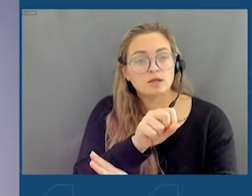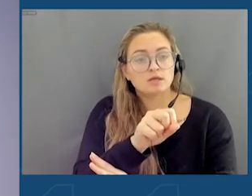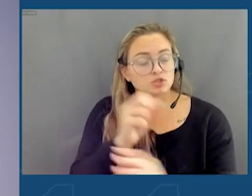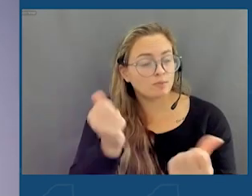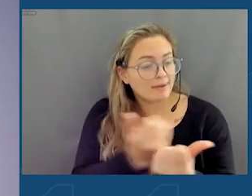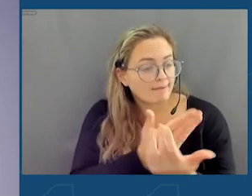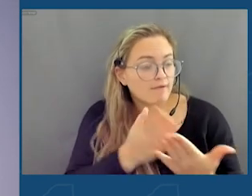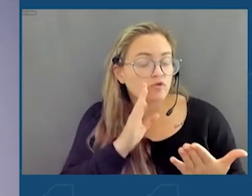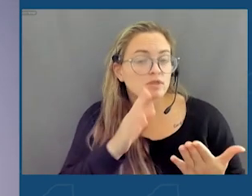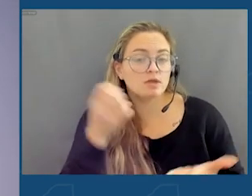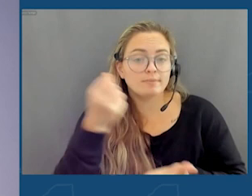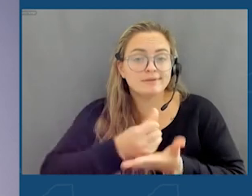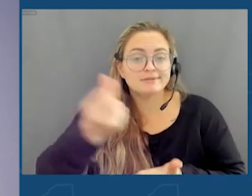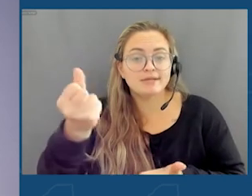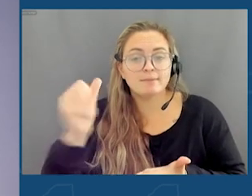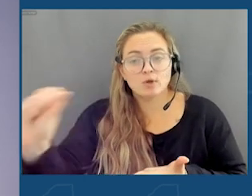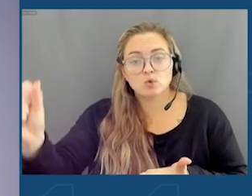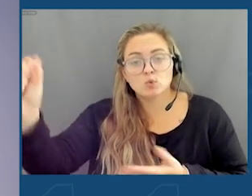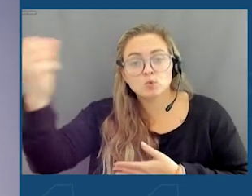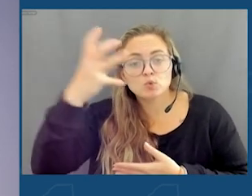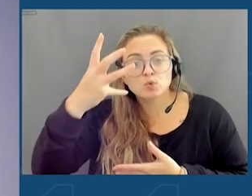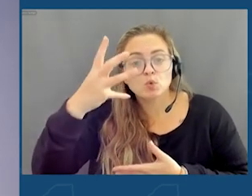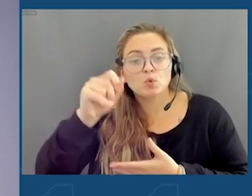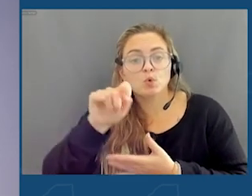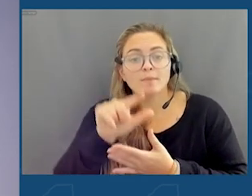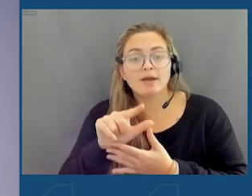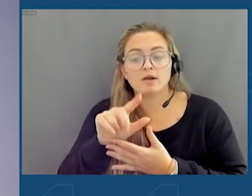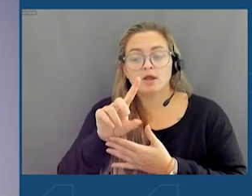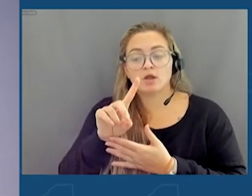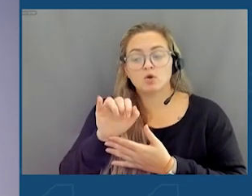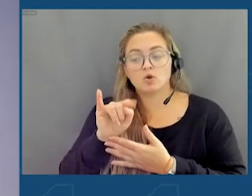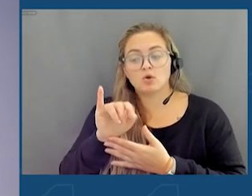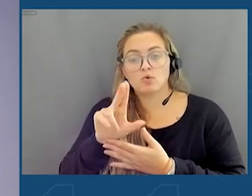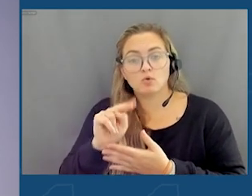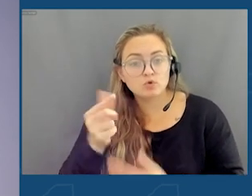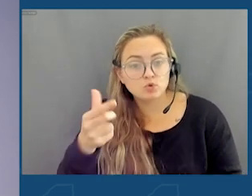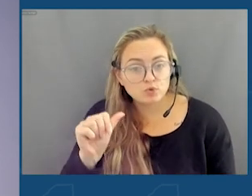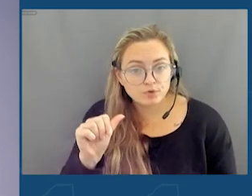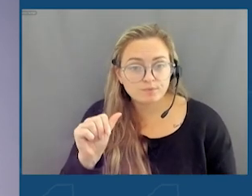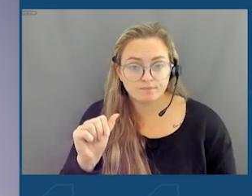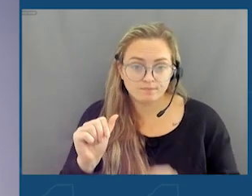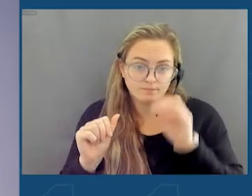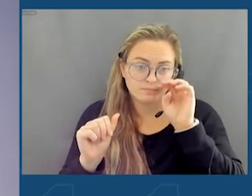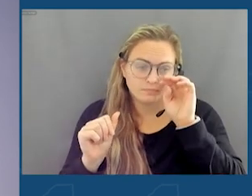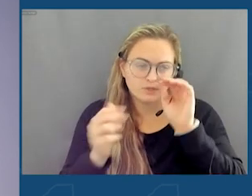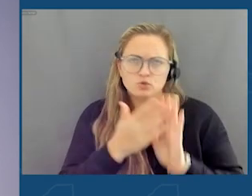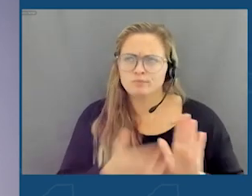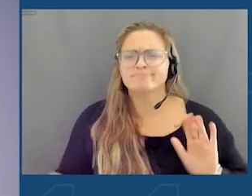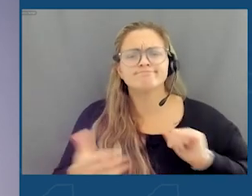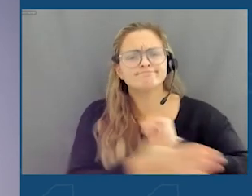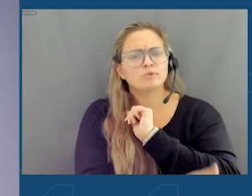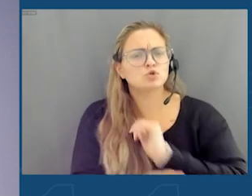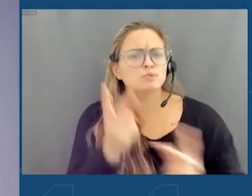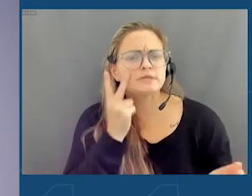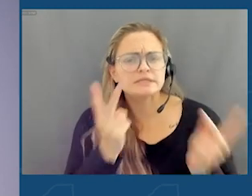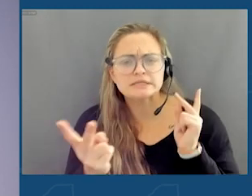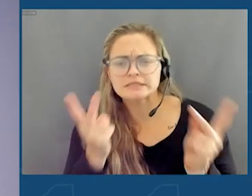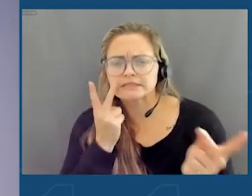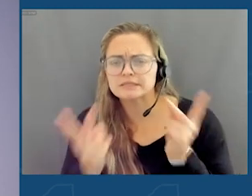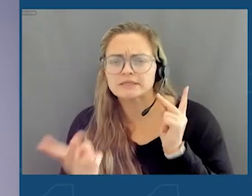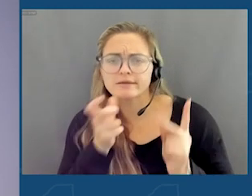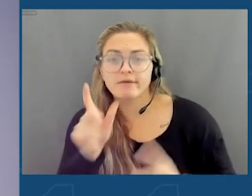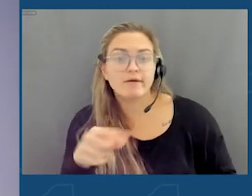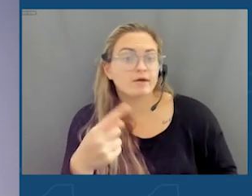being stamped into solar panels in Dalton, Georgia. So all across the country, I think we're seeing not